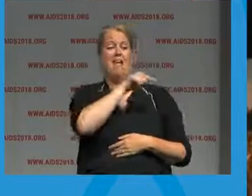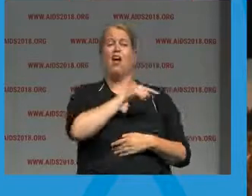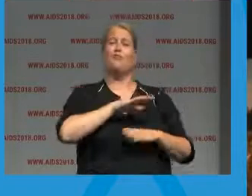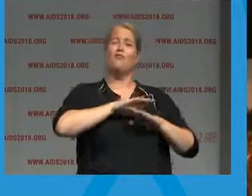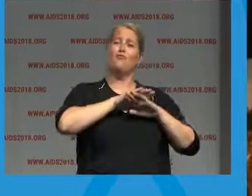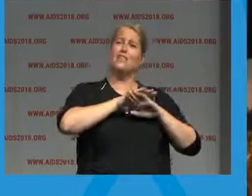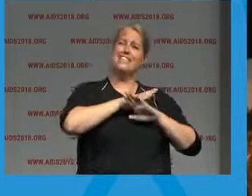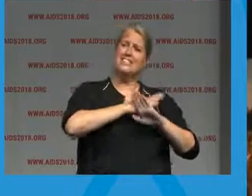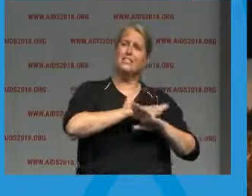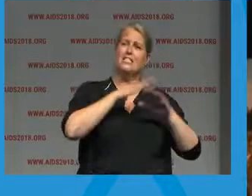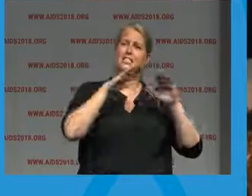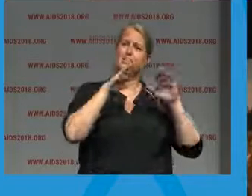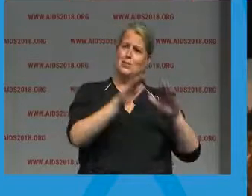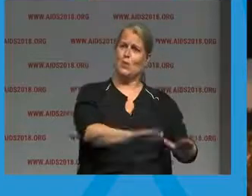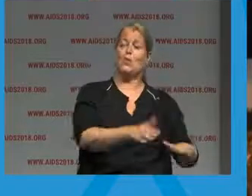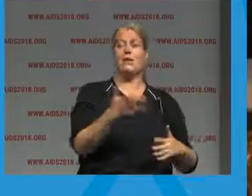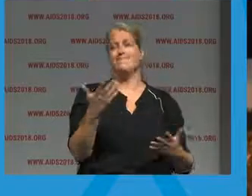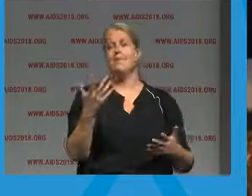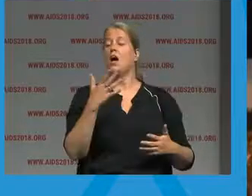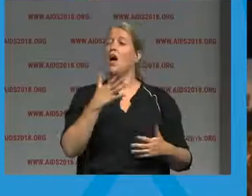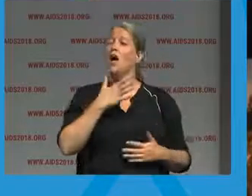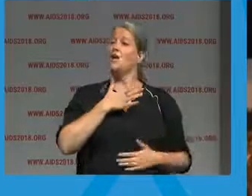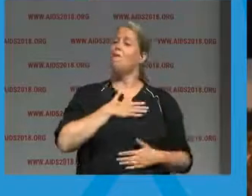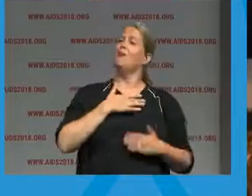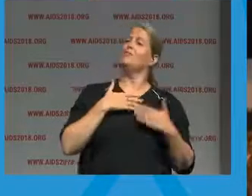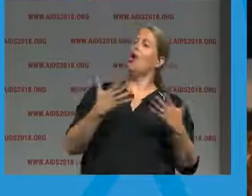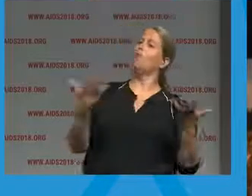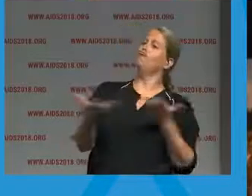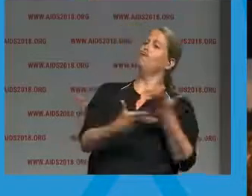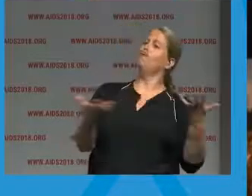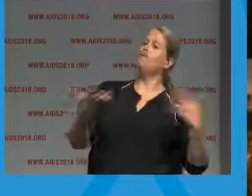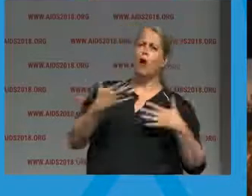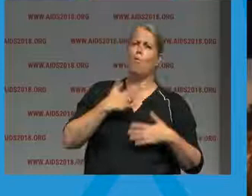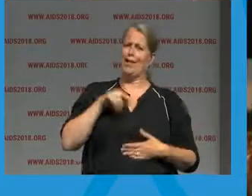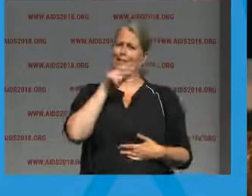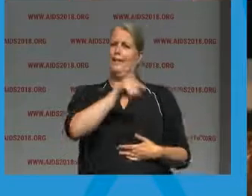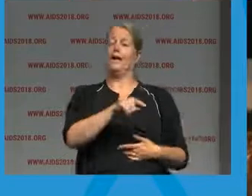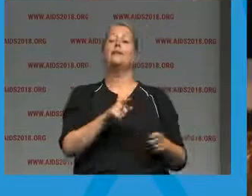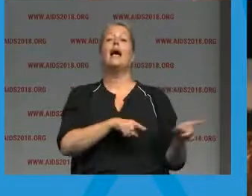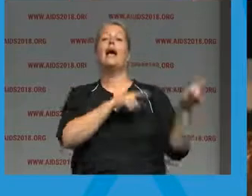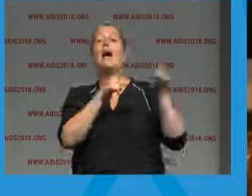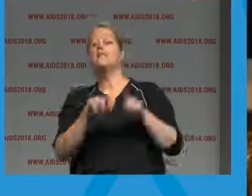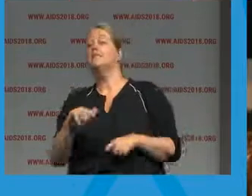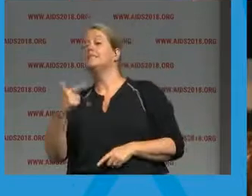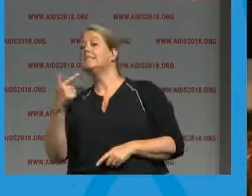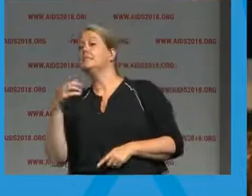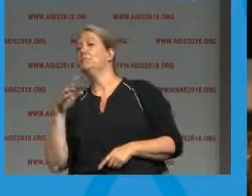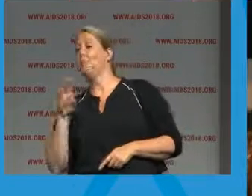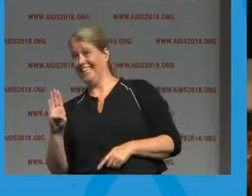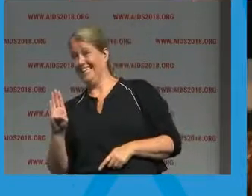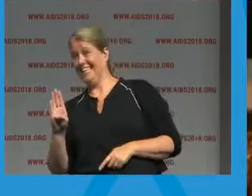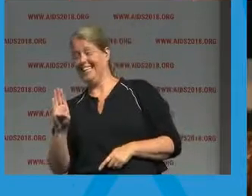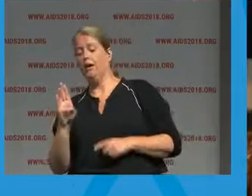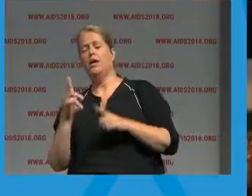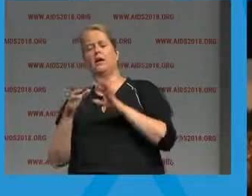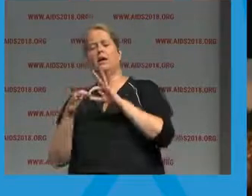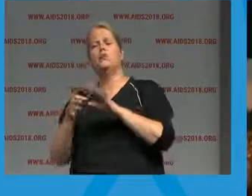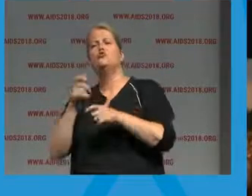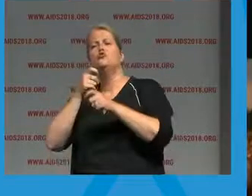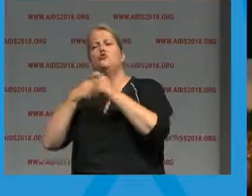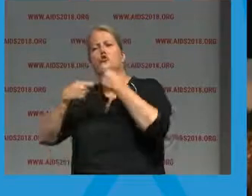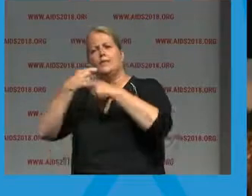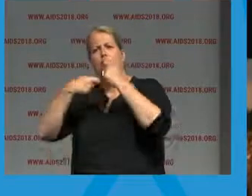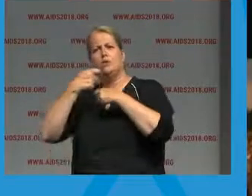like really to get that. And lastly, when it comes to TB, the issue of nutrition has not been